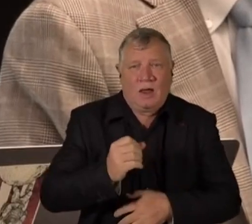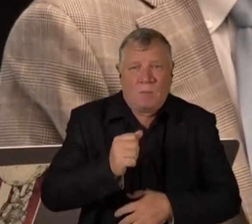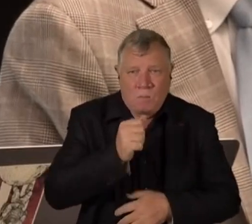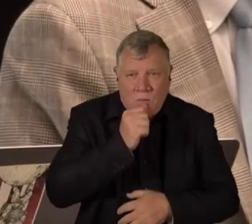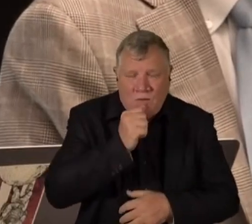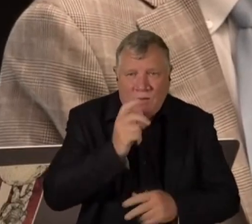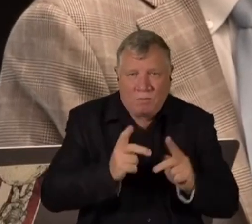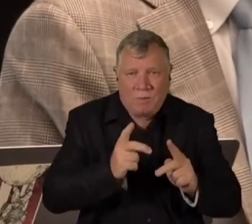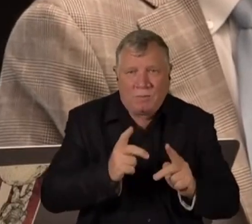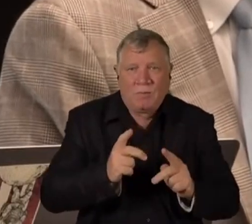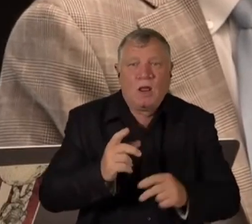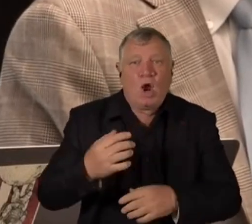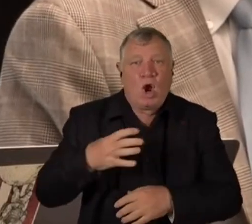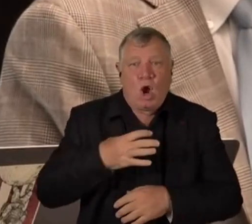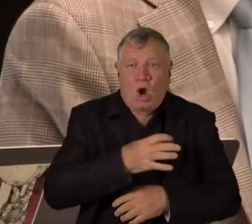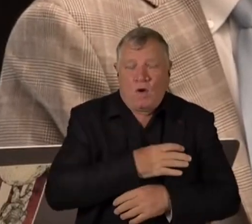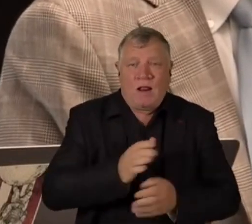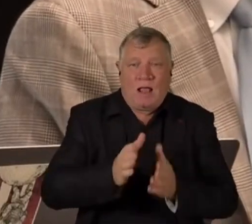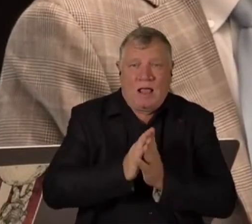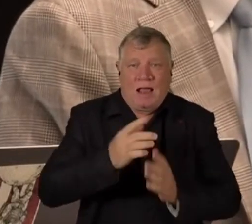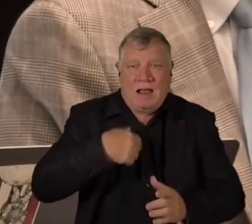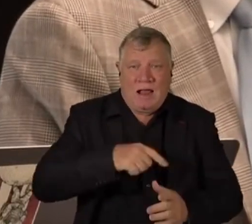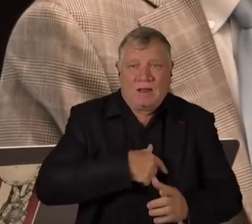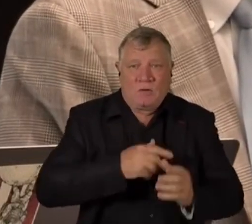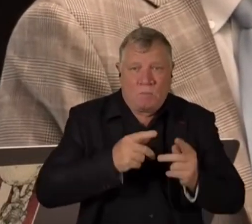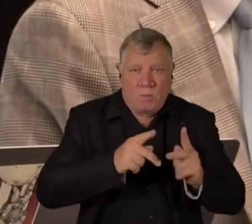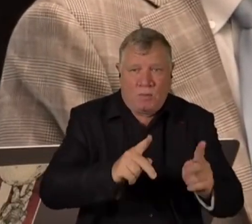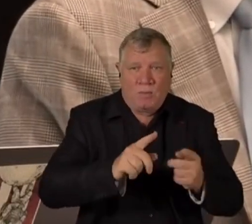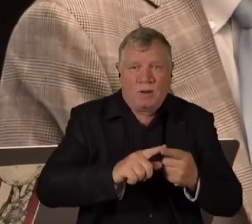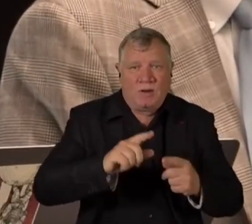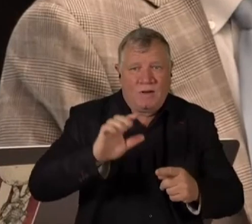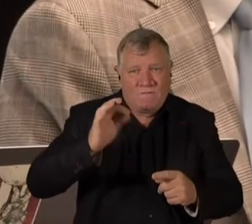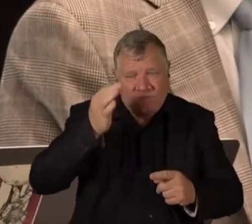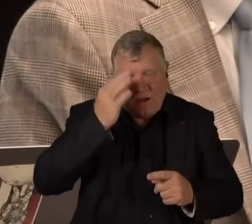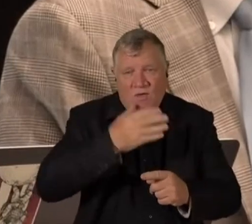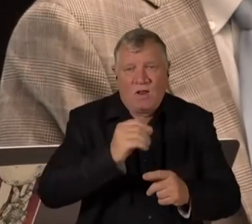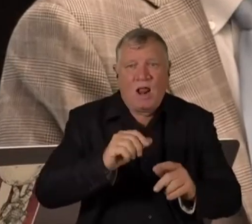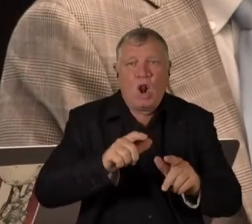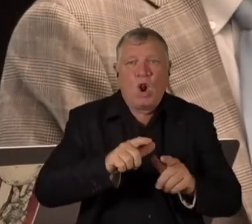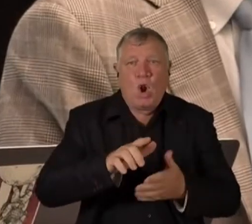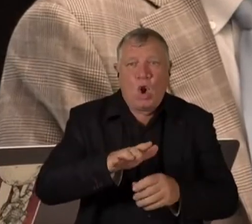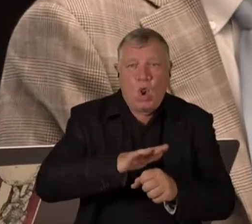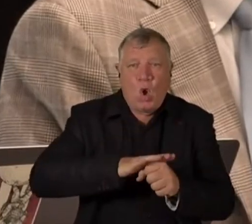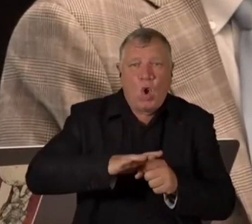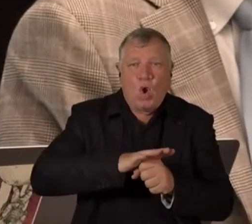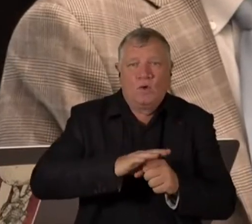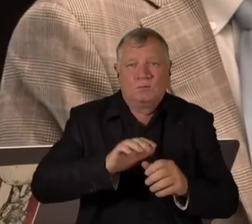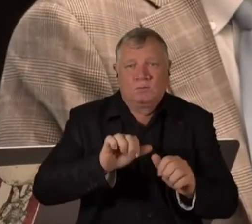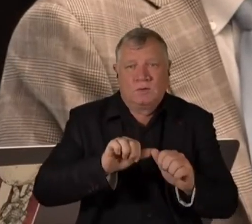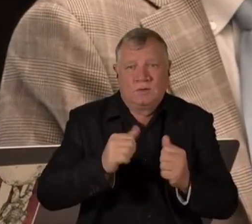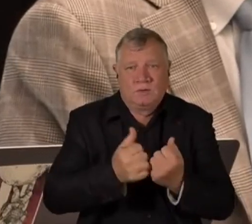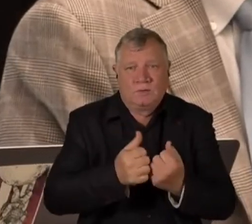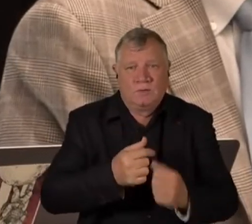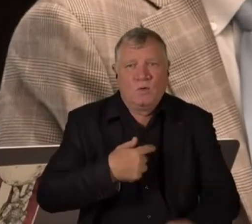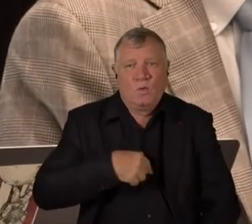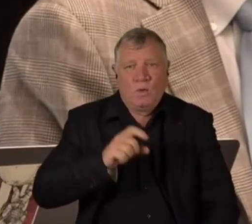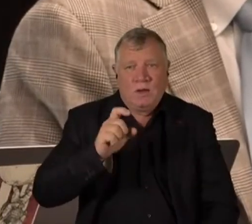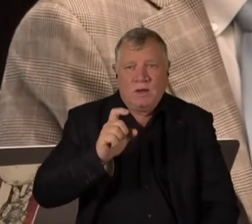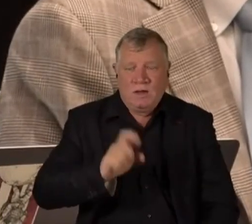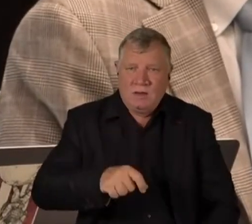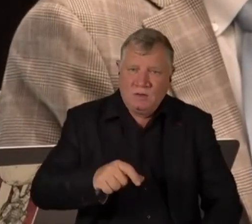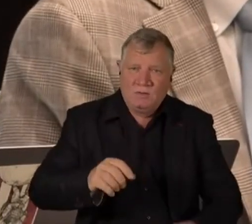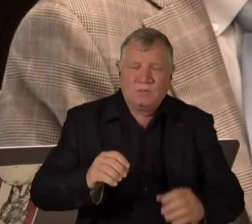to assist with permitting and support federal and local agencies. What we need to do is double down on